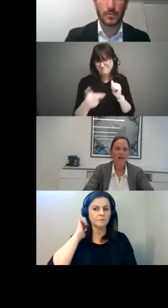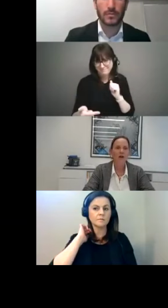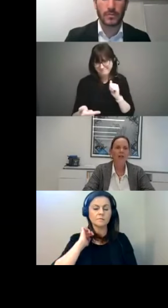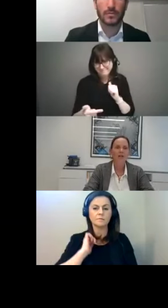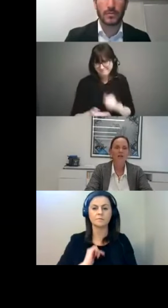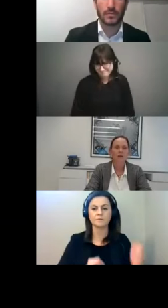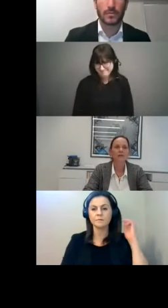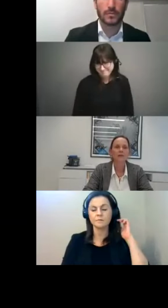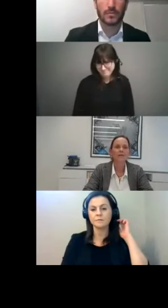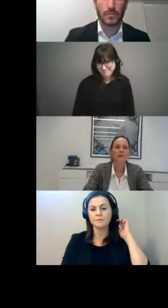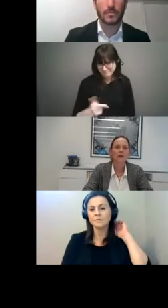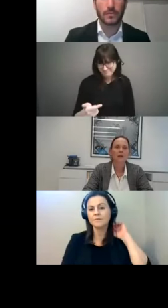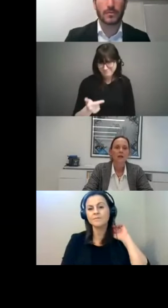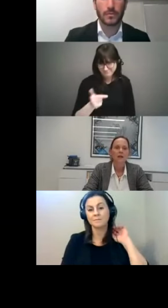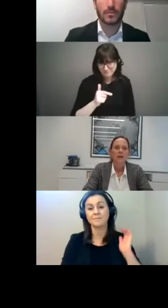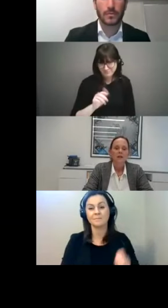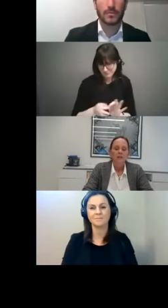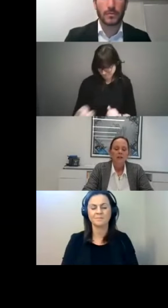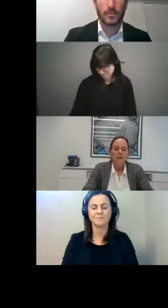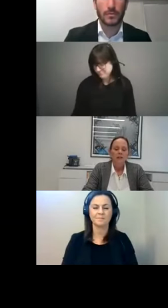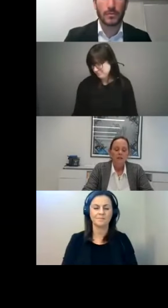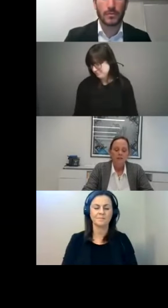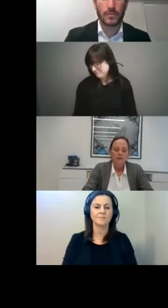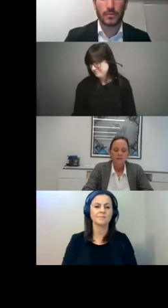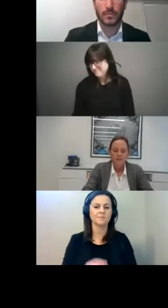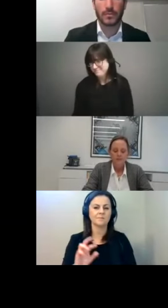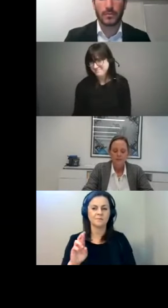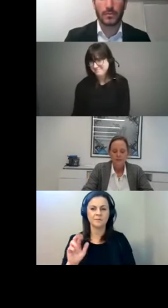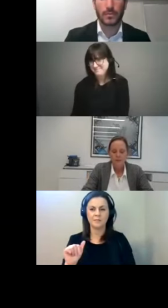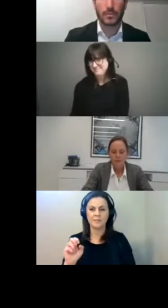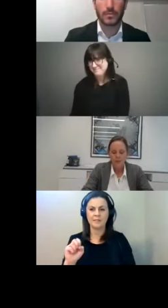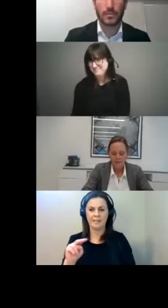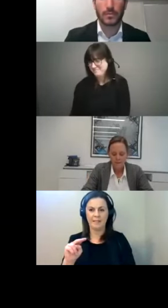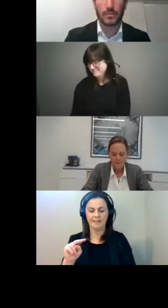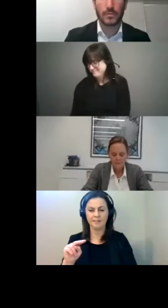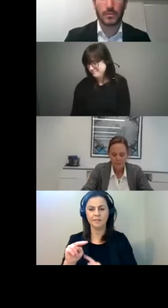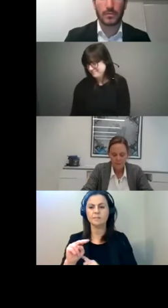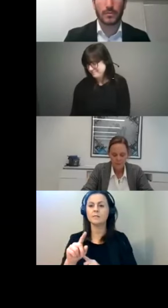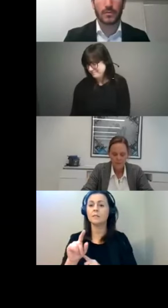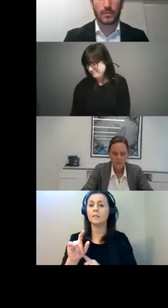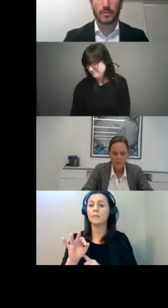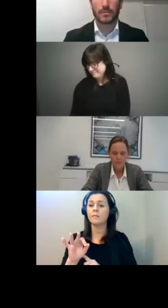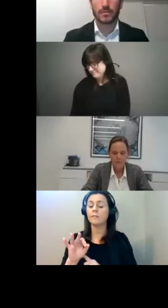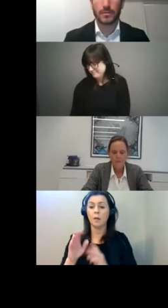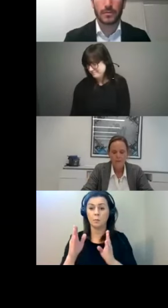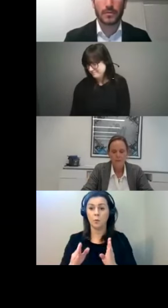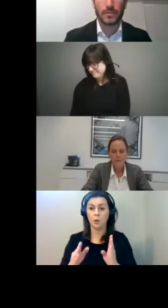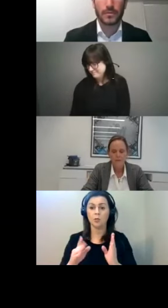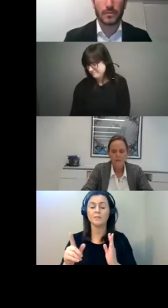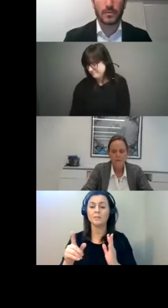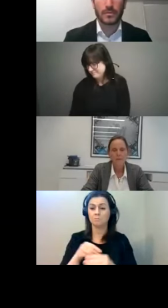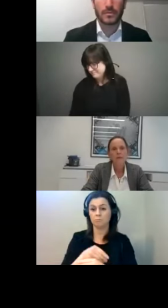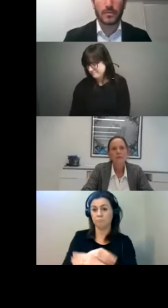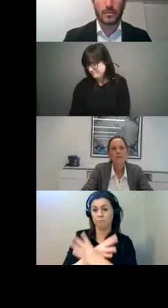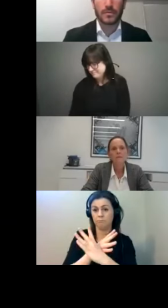in that context as well. Okay. There's a question, what happens when the person who is completing a POA virtually is